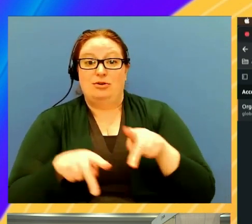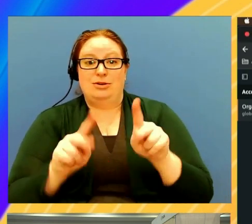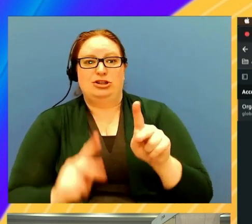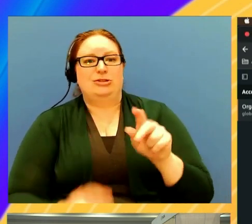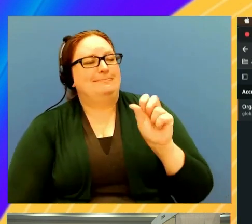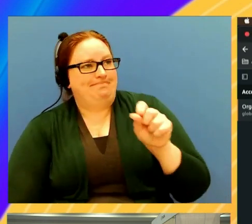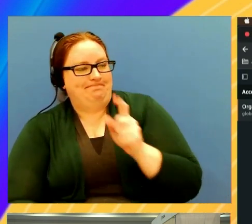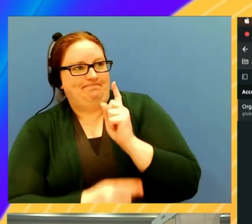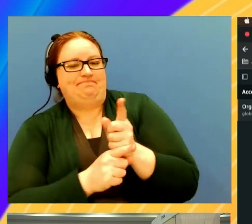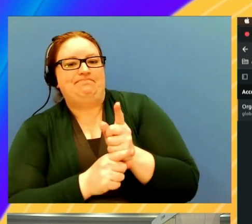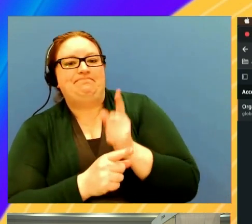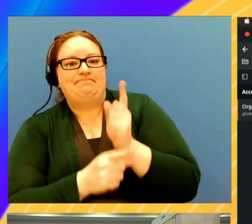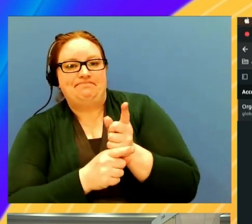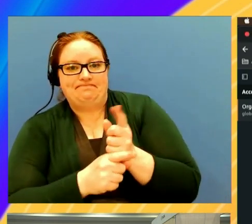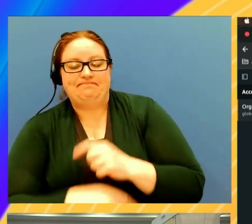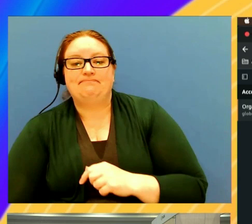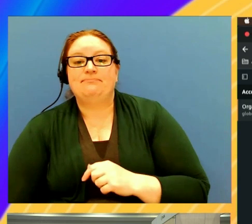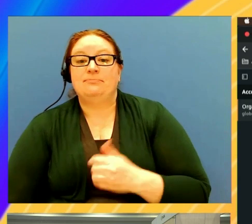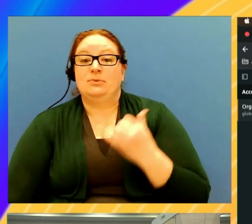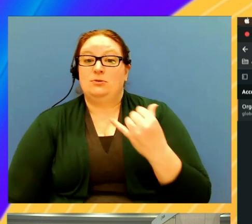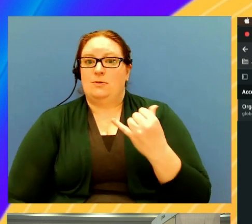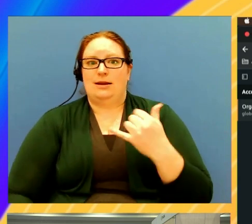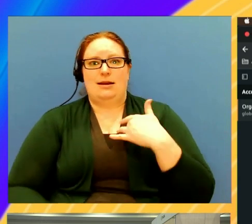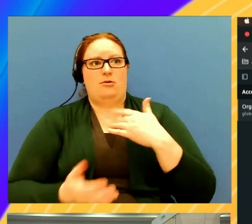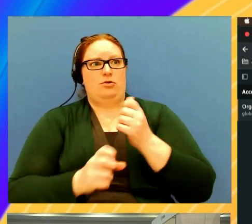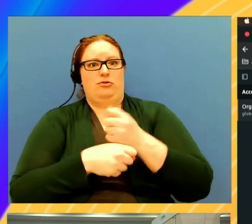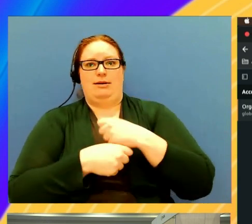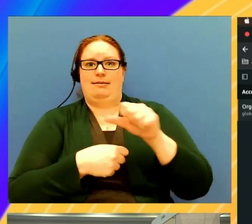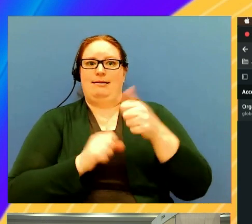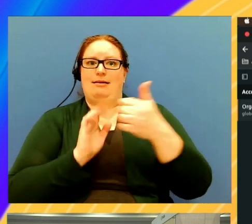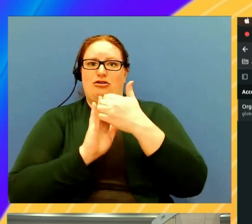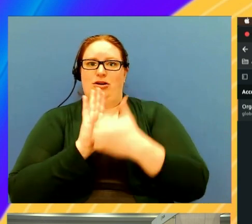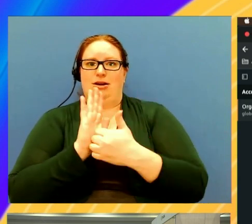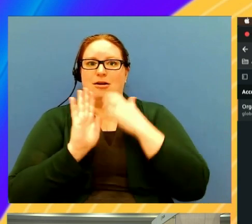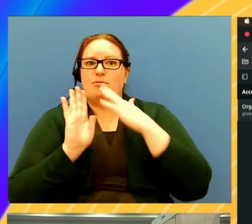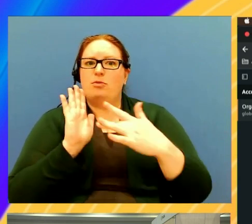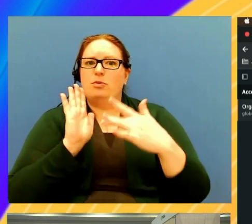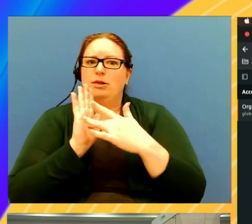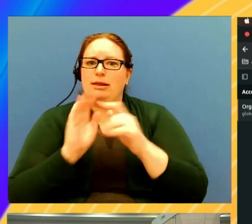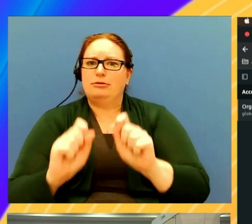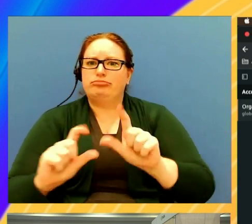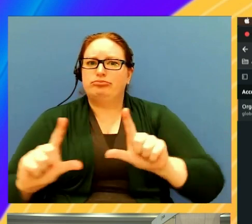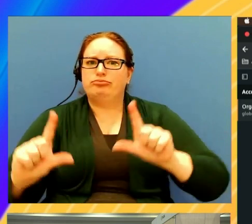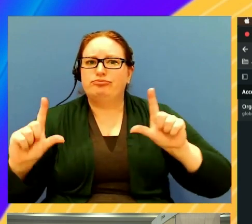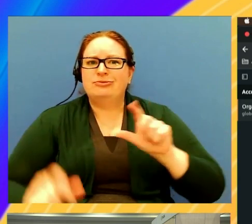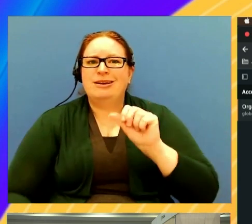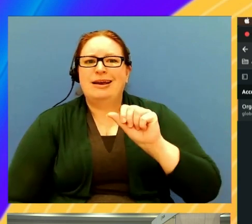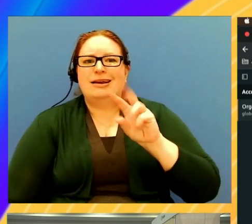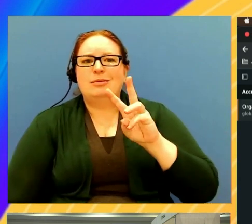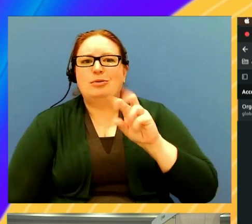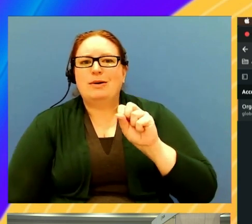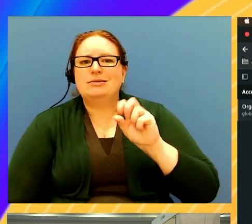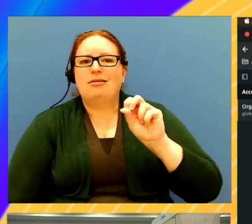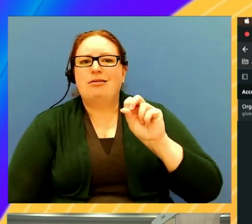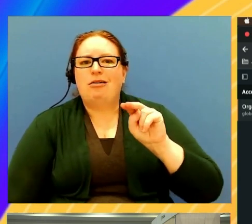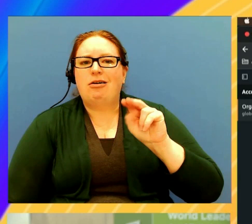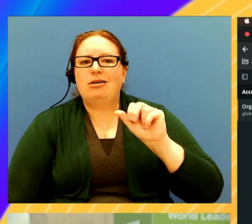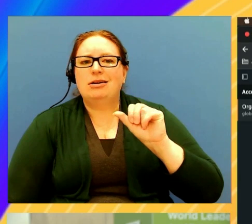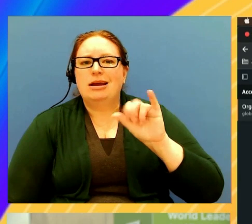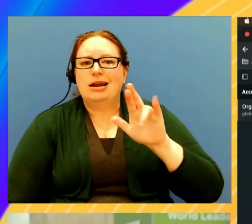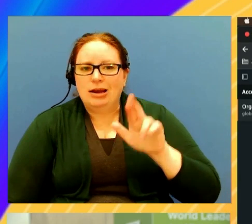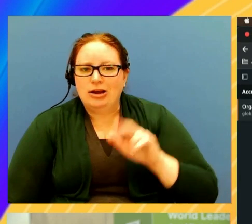So, like I said, we're in the middle of creating this other account, but we're going to click into AWS On Air.